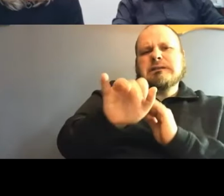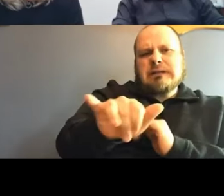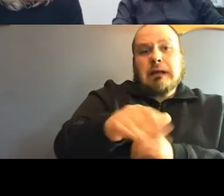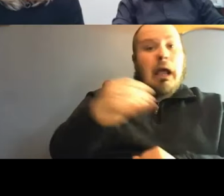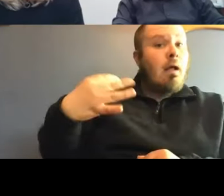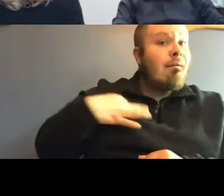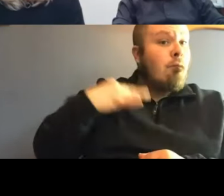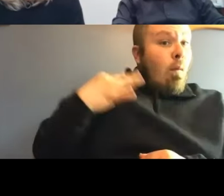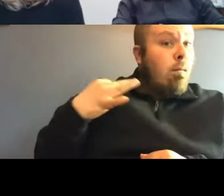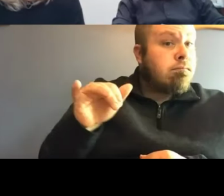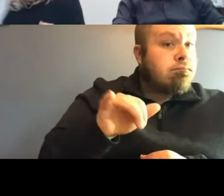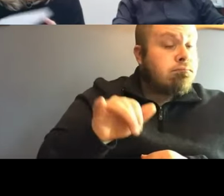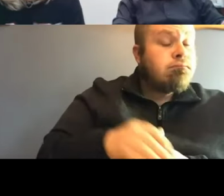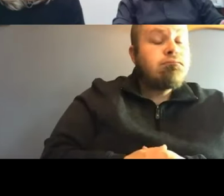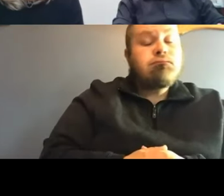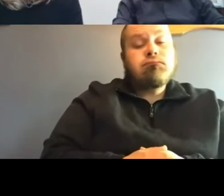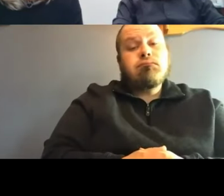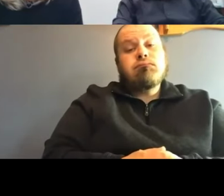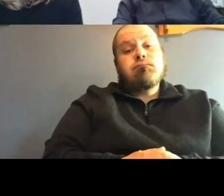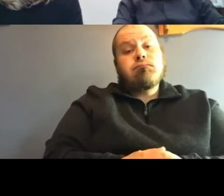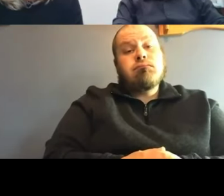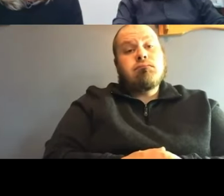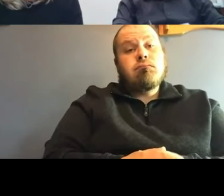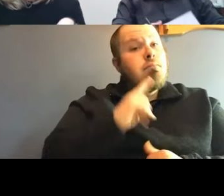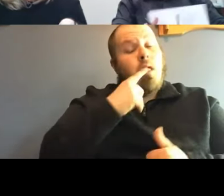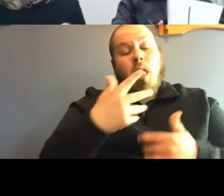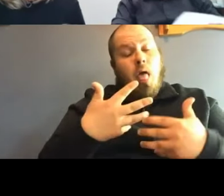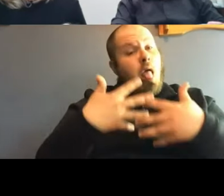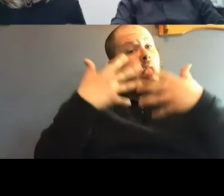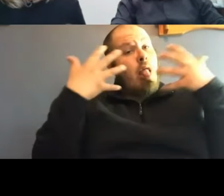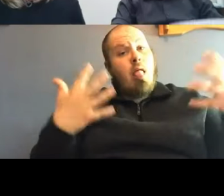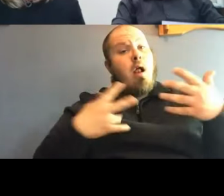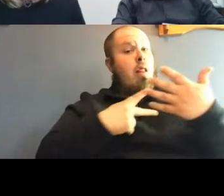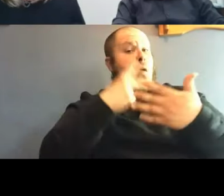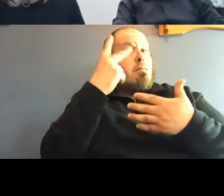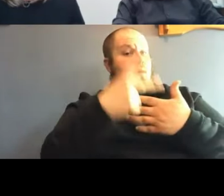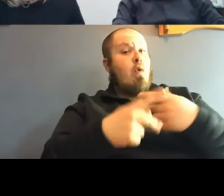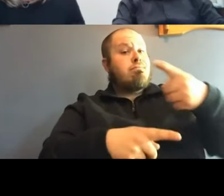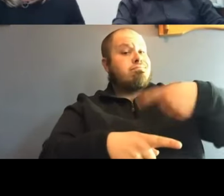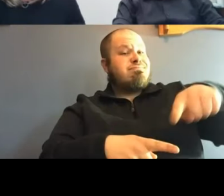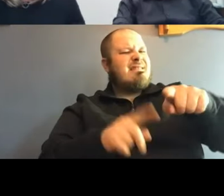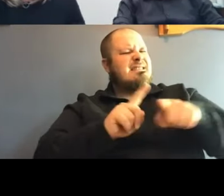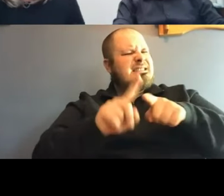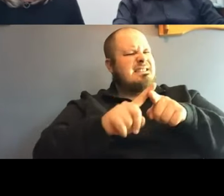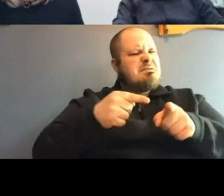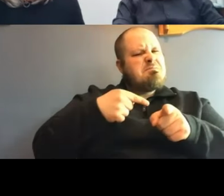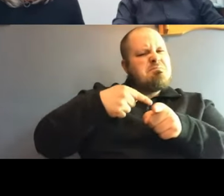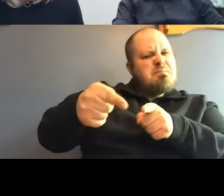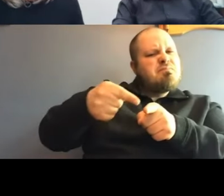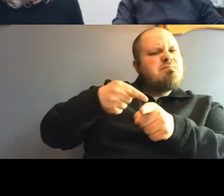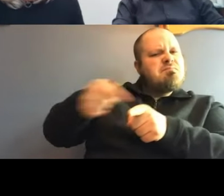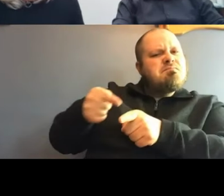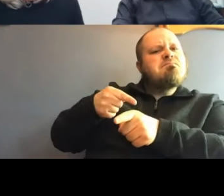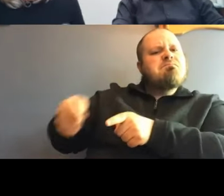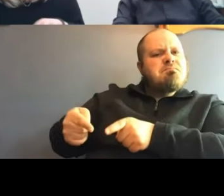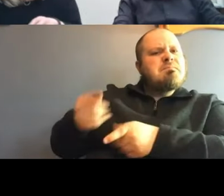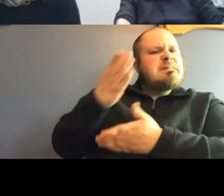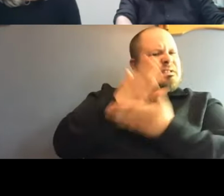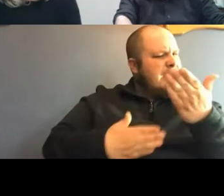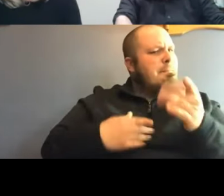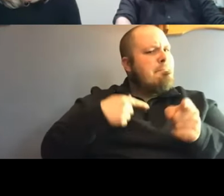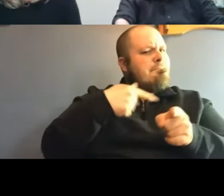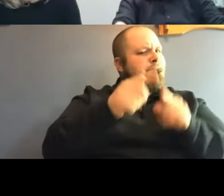volunteer. So there's, and a lot of the programs have different specialties. There's some that kind of specialize